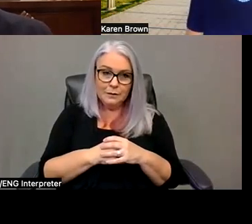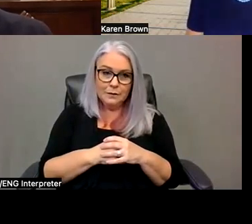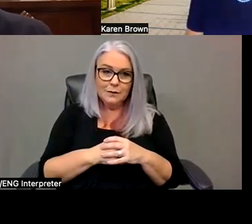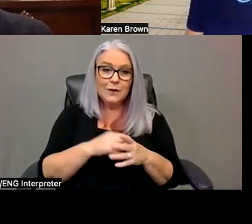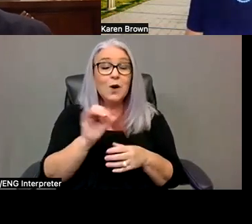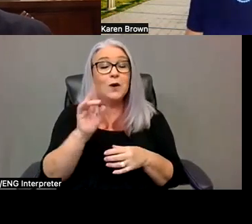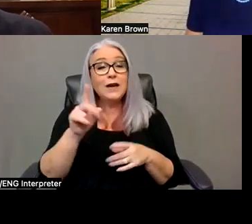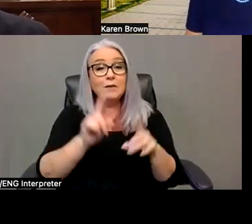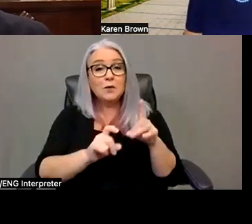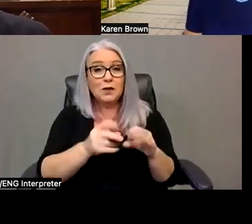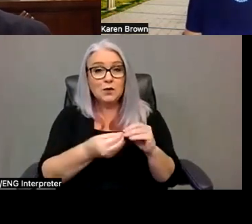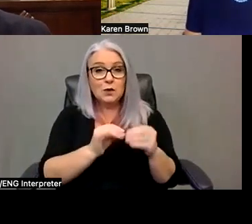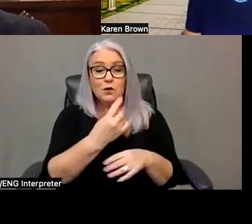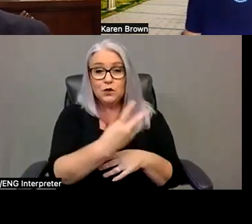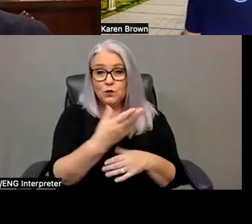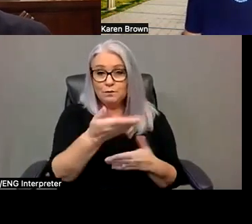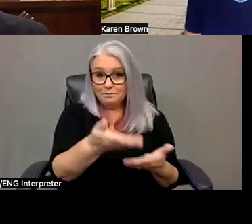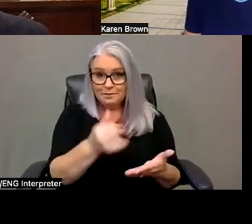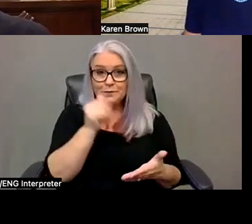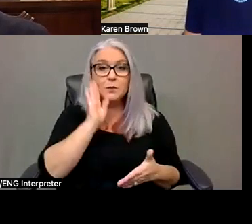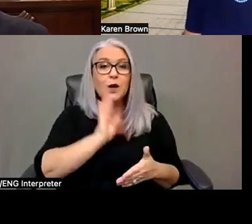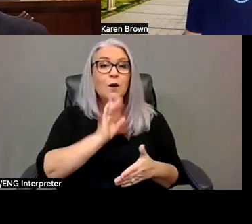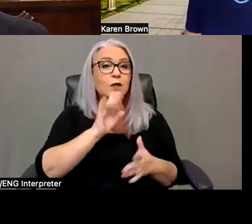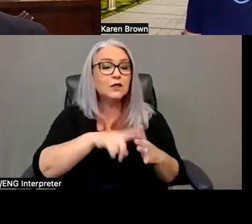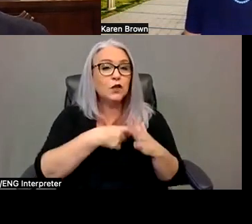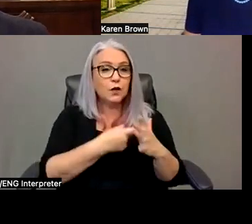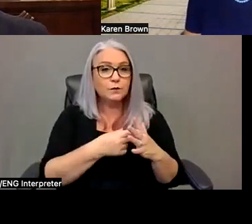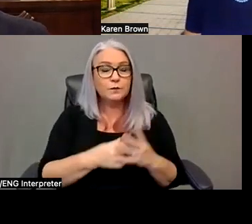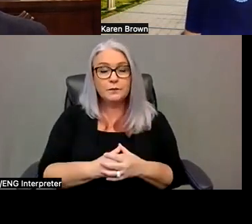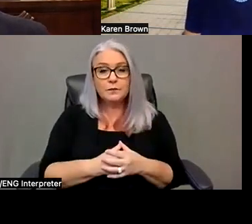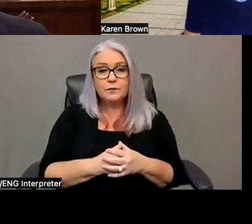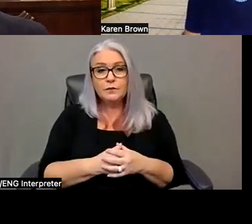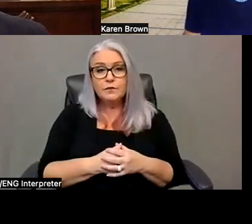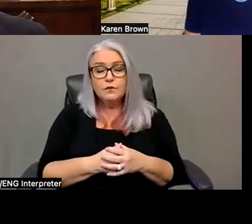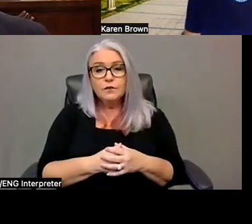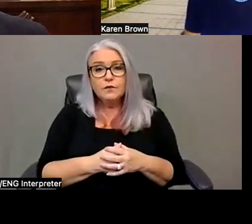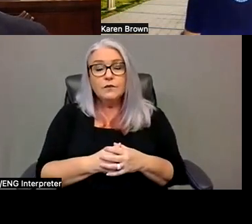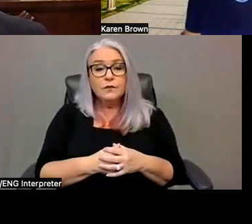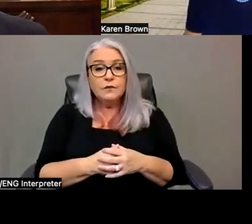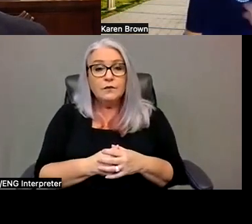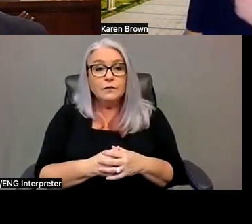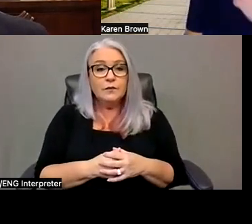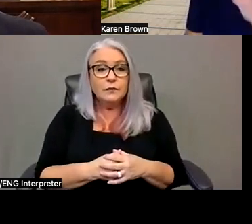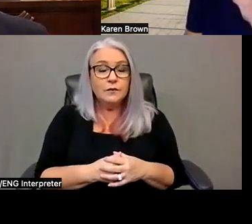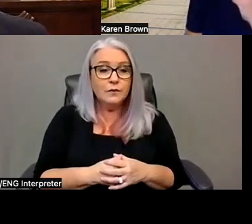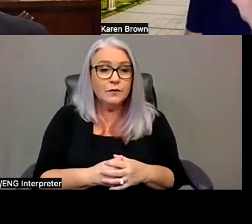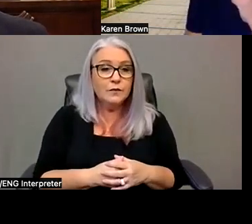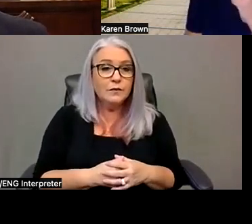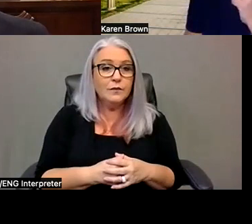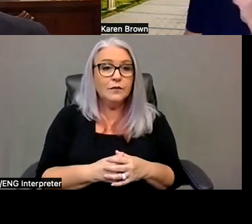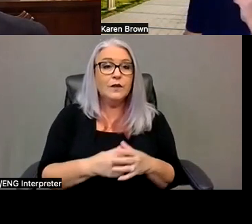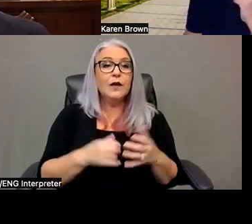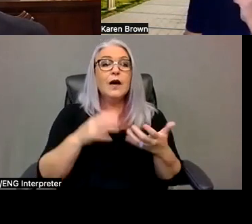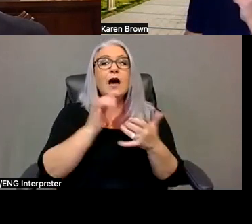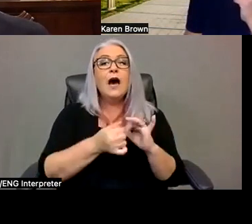start with this one, and it is, how would you overcome the difficulties of productively utilizing the Washington